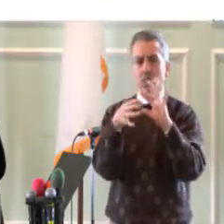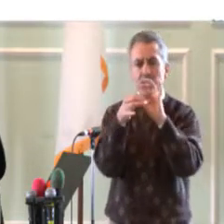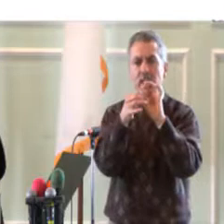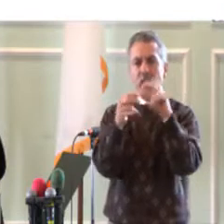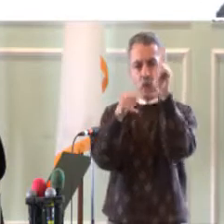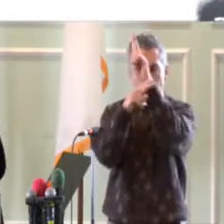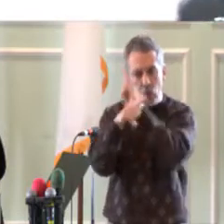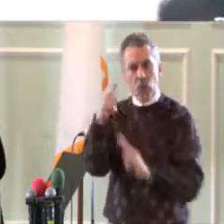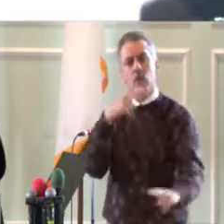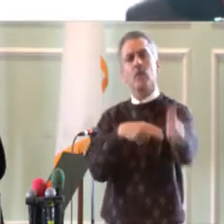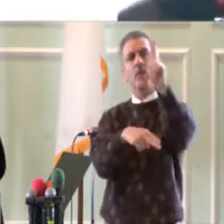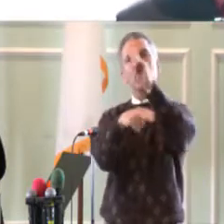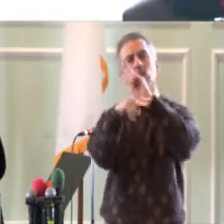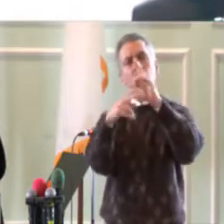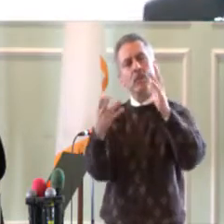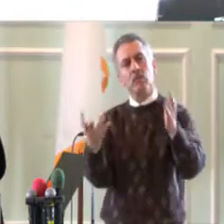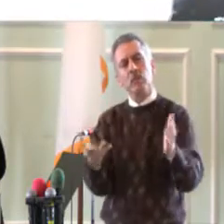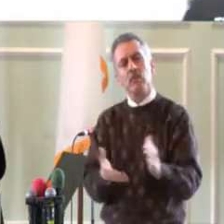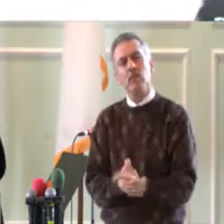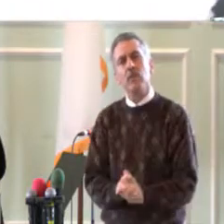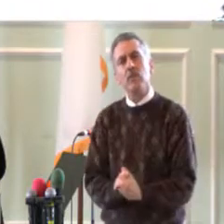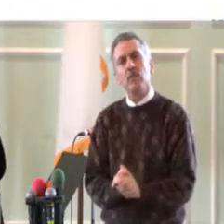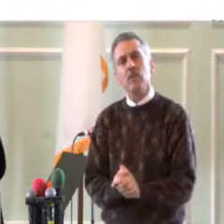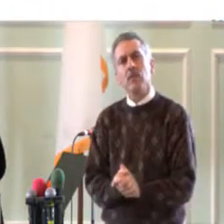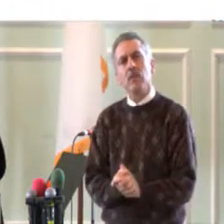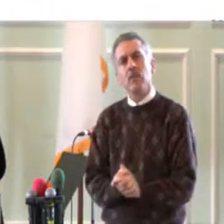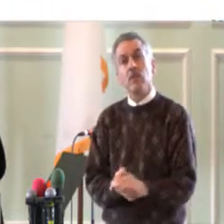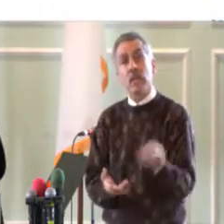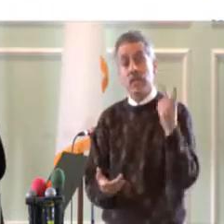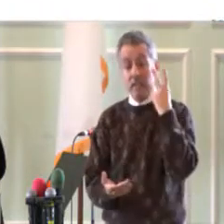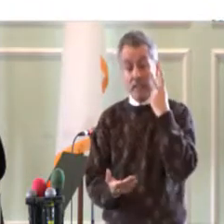there. And what I see is this.